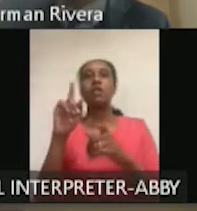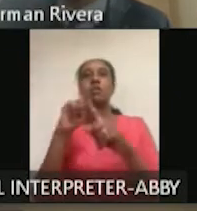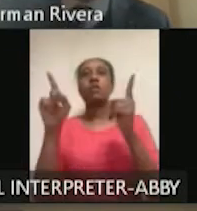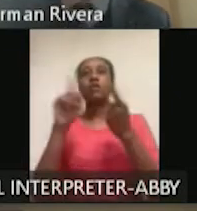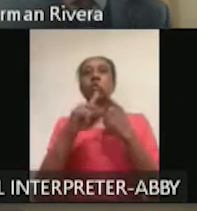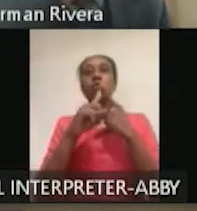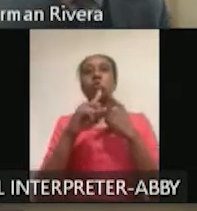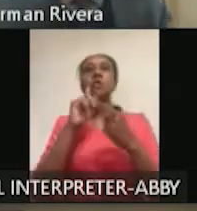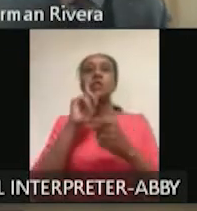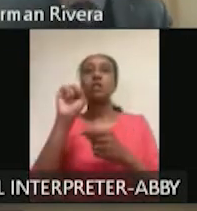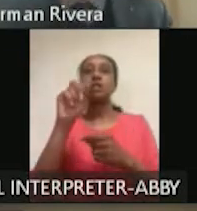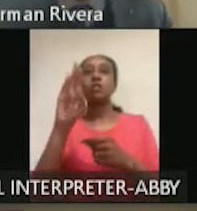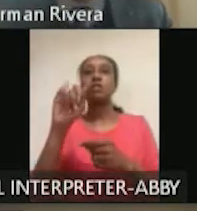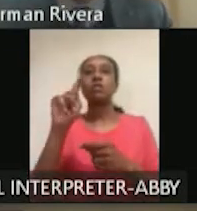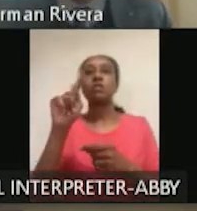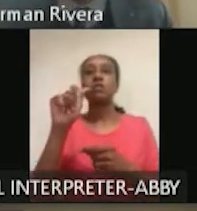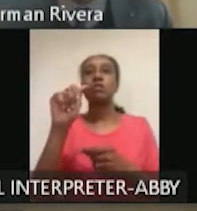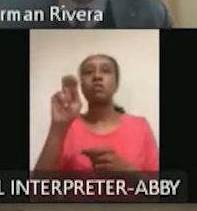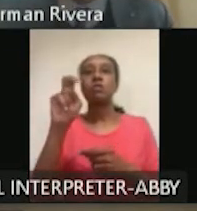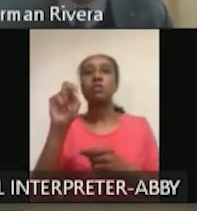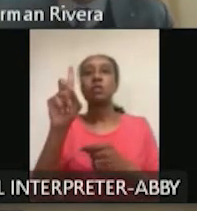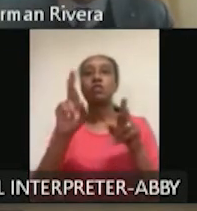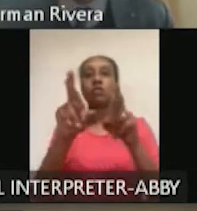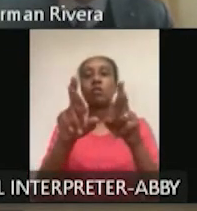Suitland Road. Next slide, please.